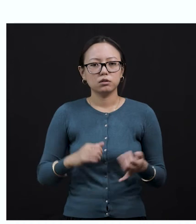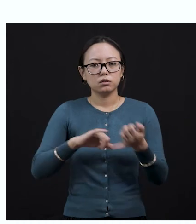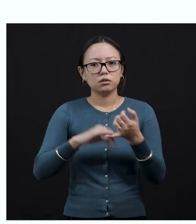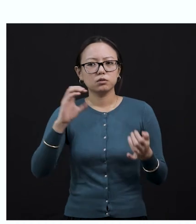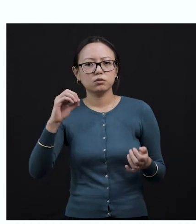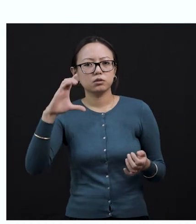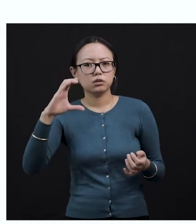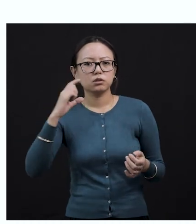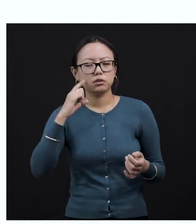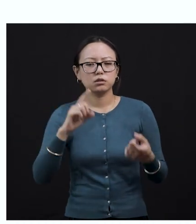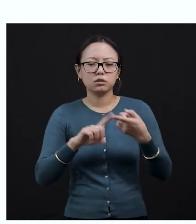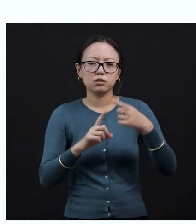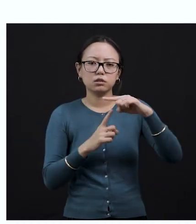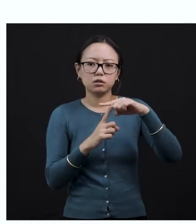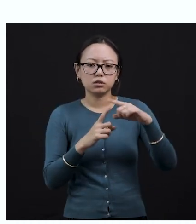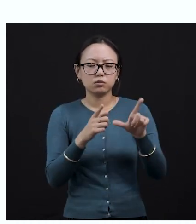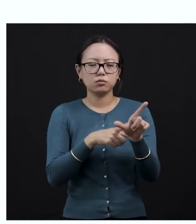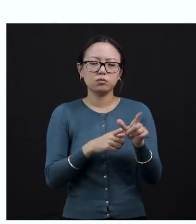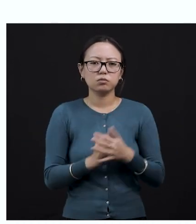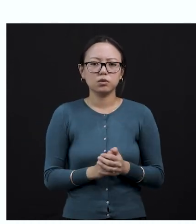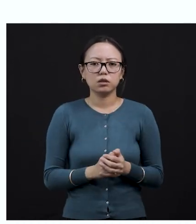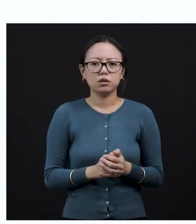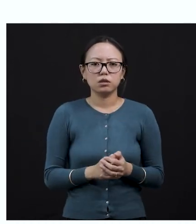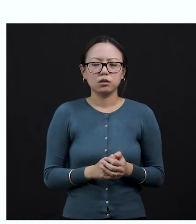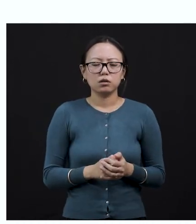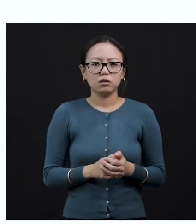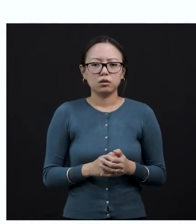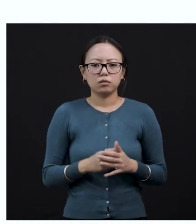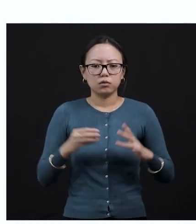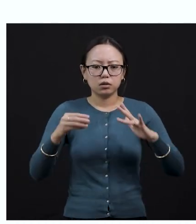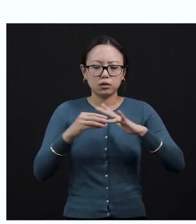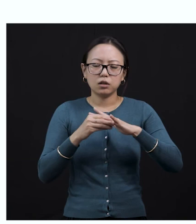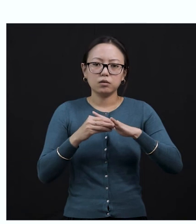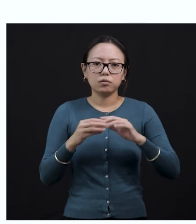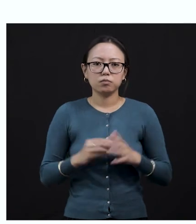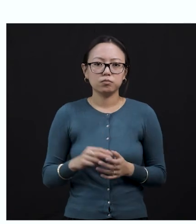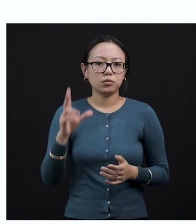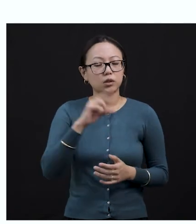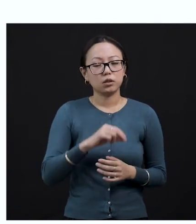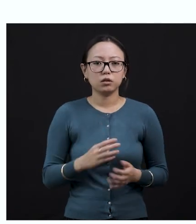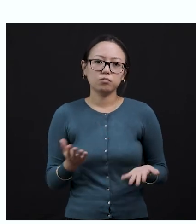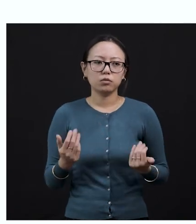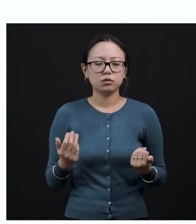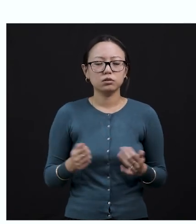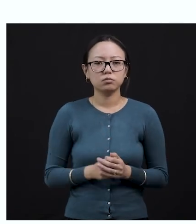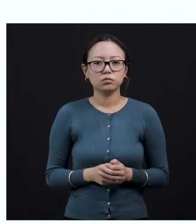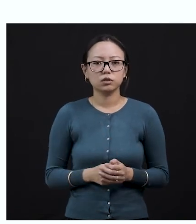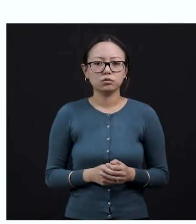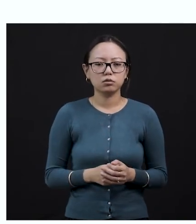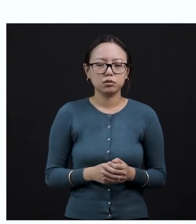got education. They could also remarry, which was not acceptable in many